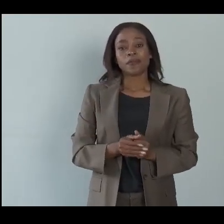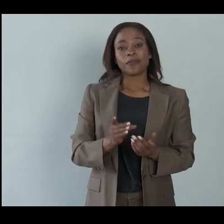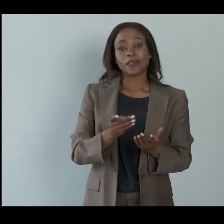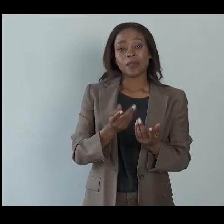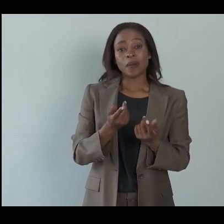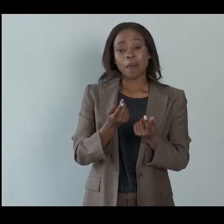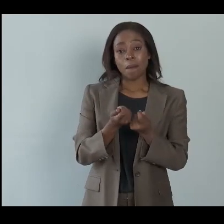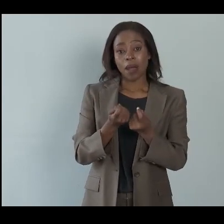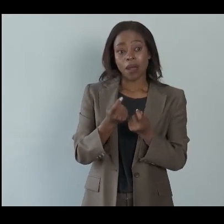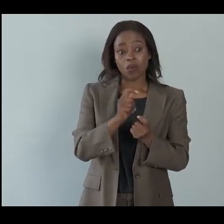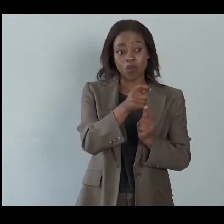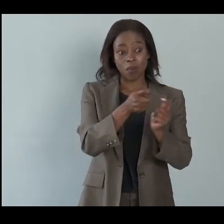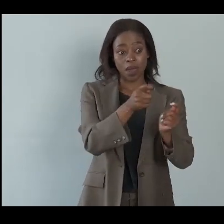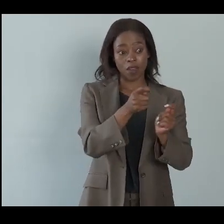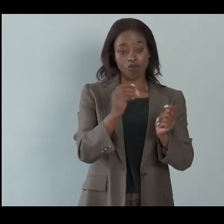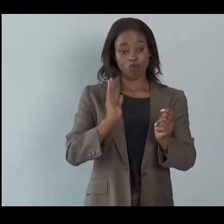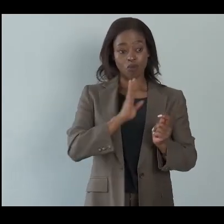period amounted to 72 million.